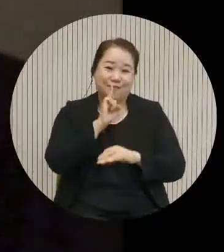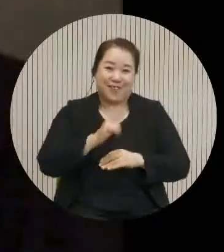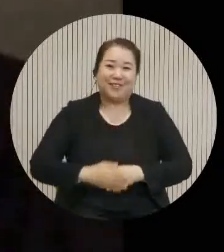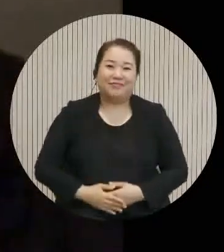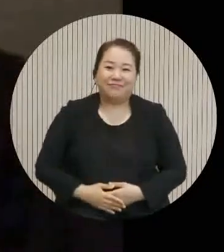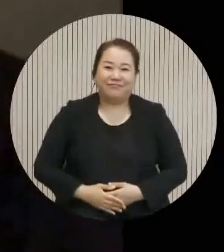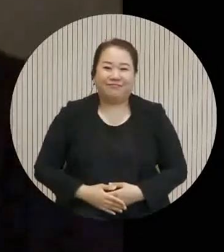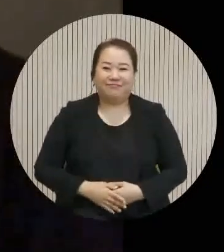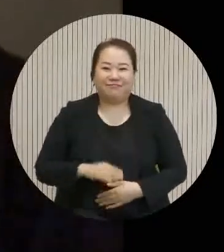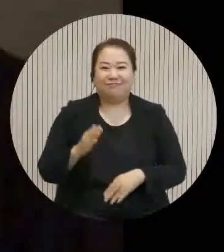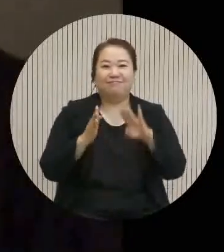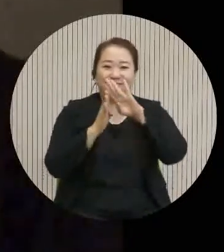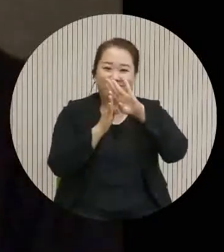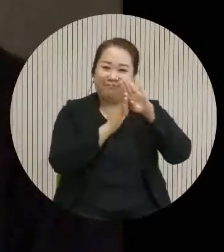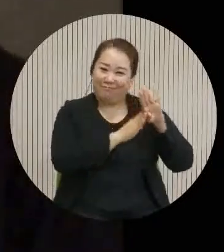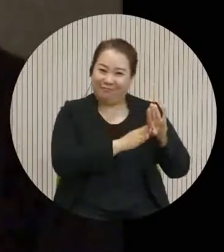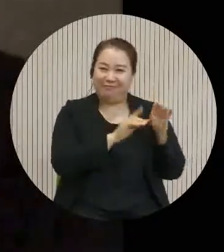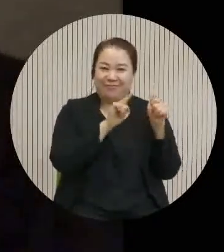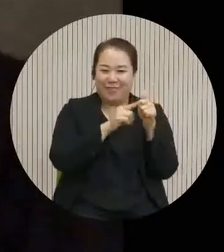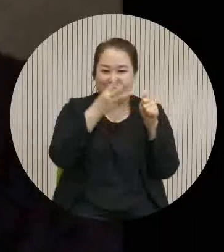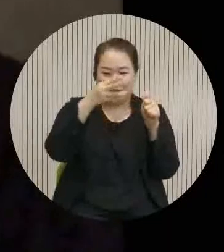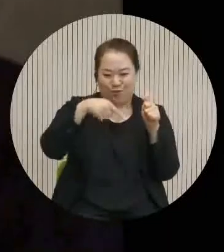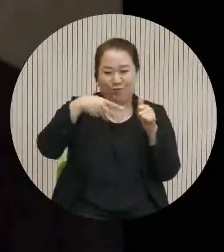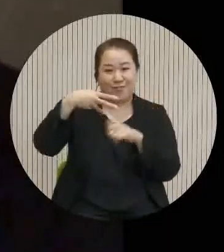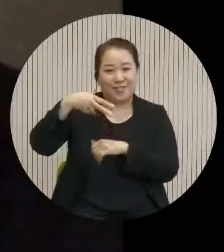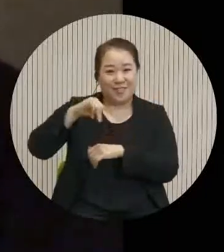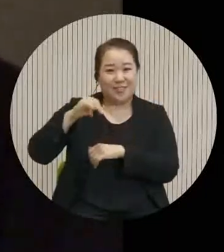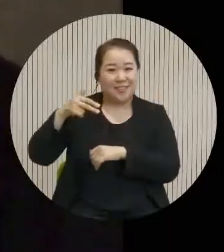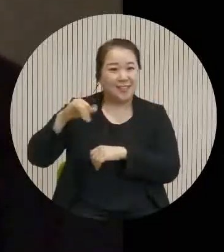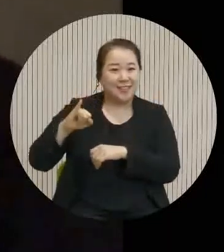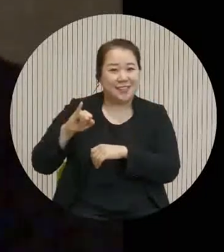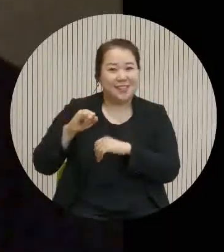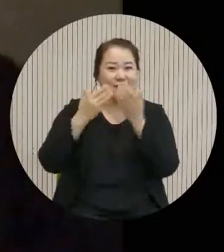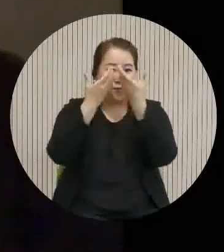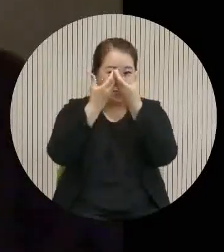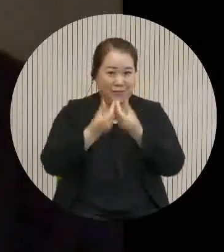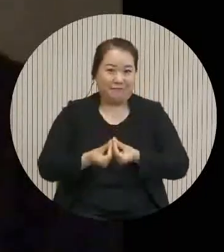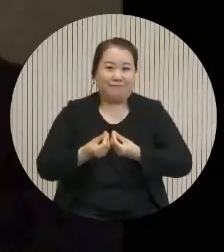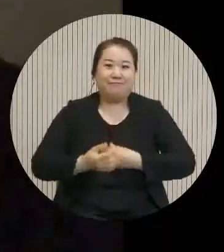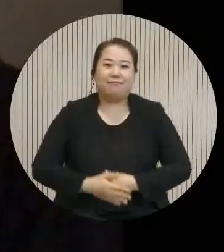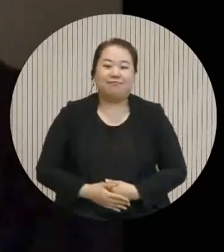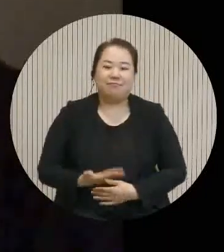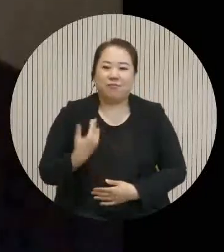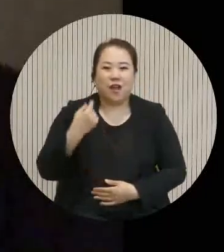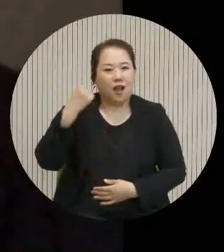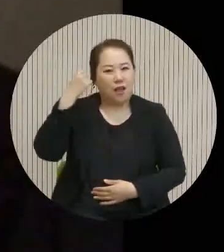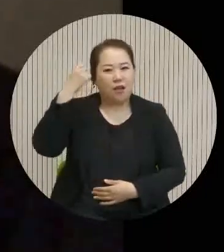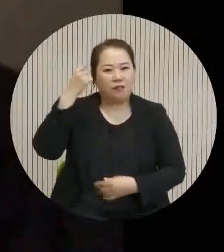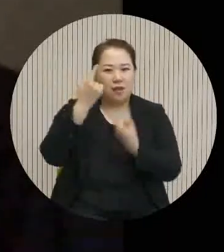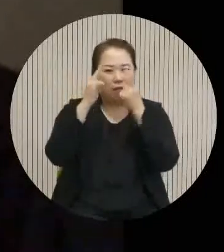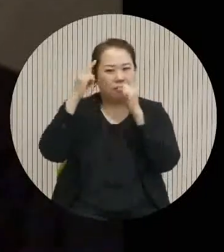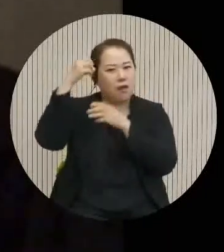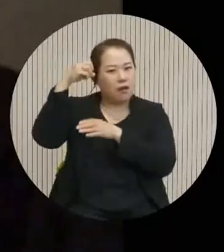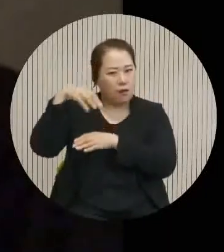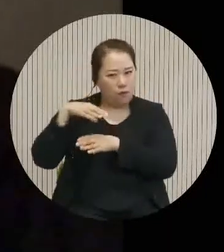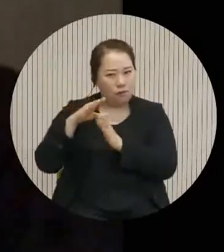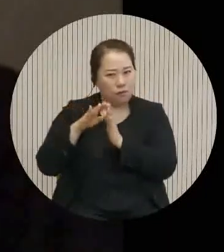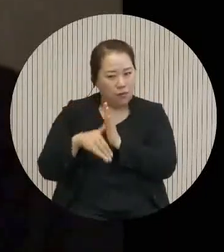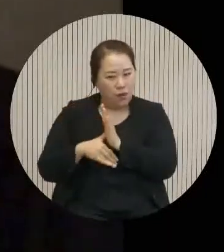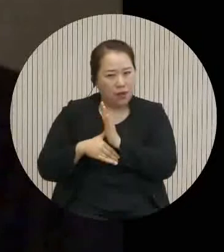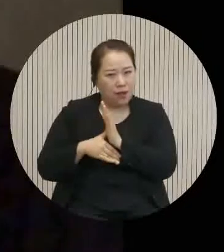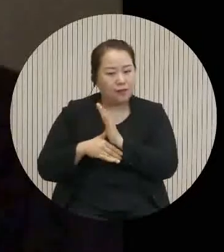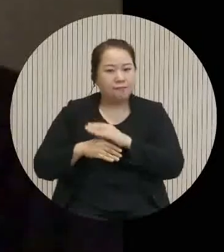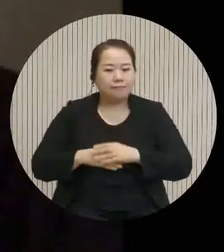Lucy Tse, who this was part of her research when she was my graduate student. This was published, be impressed,